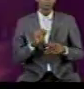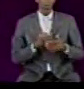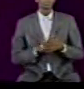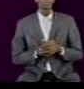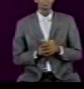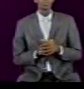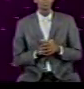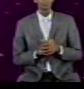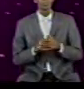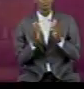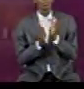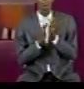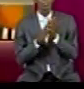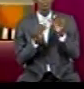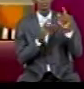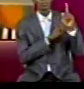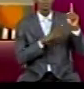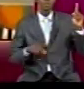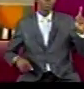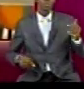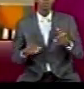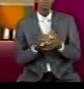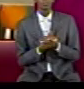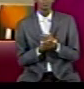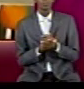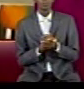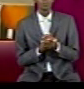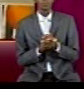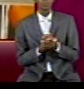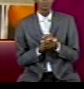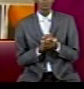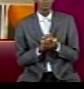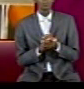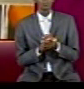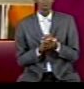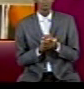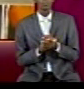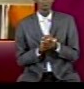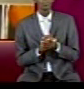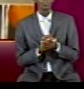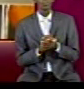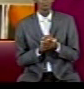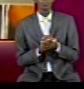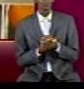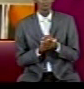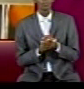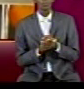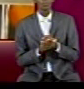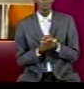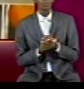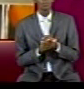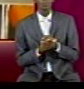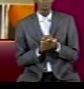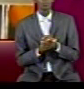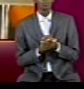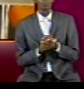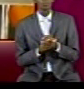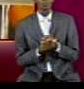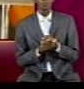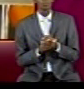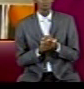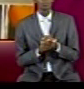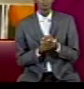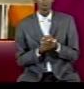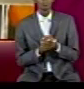Praise the Lord. Hallelujah. My name is Sister Ibe Ruth from Edo State, Benin City. I want